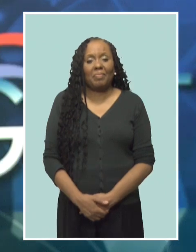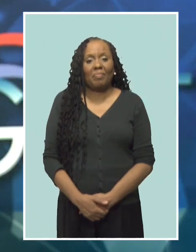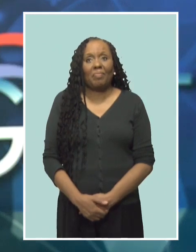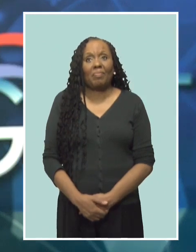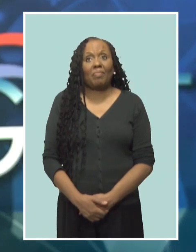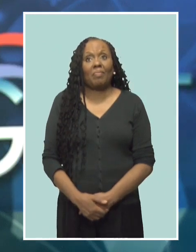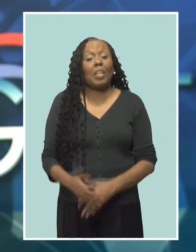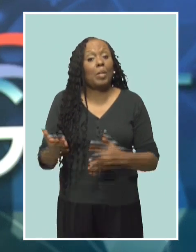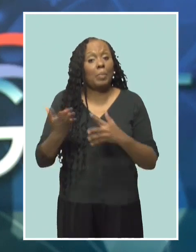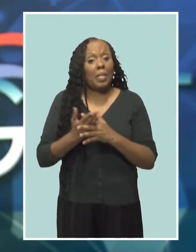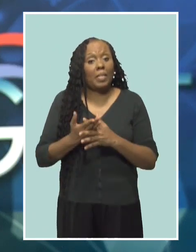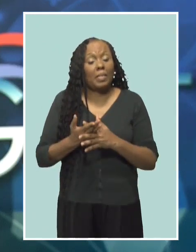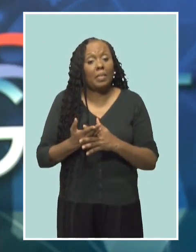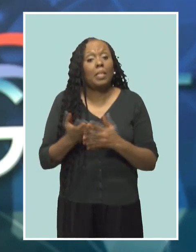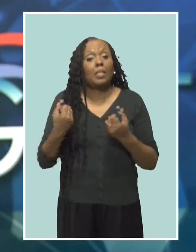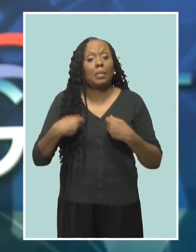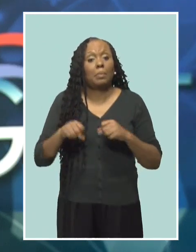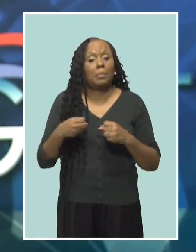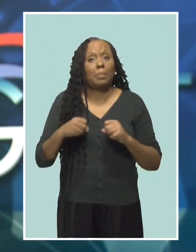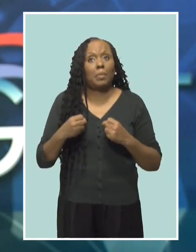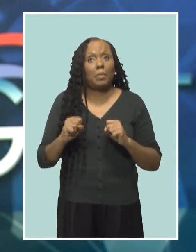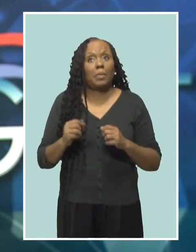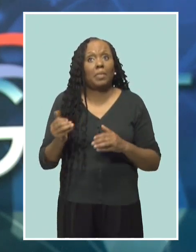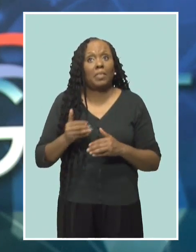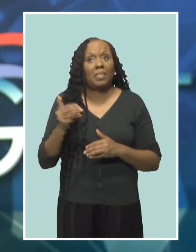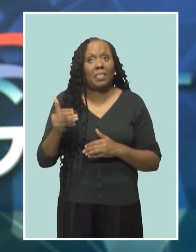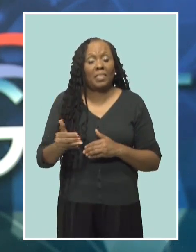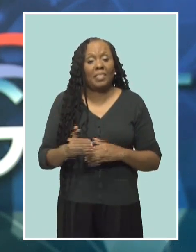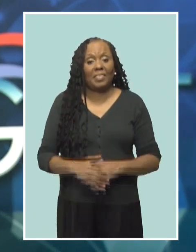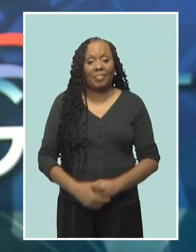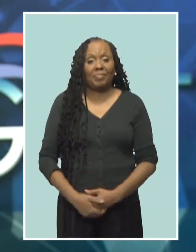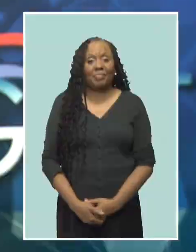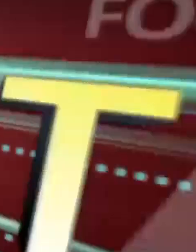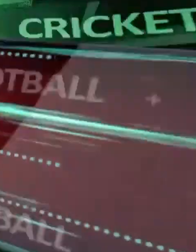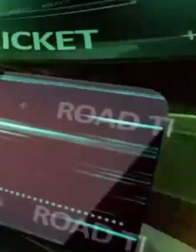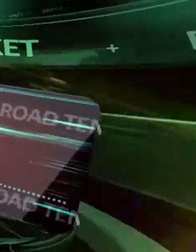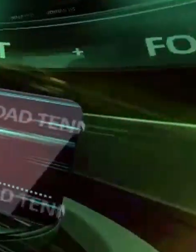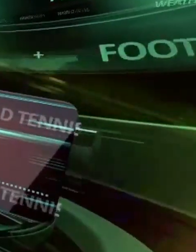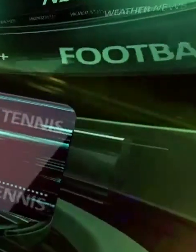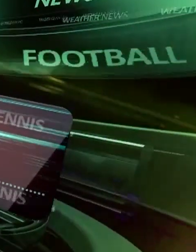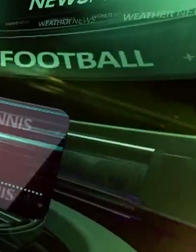We'll take another break here, but when we come back, we'll have the weekend sports and weather.